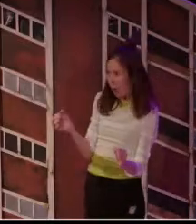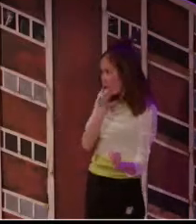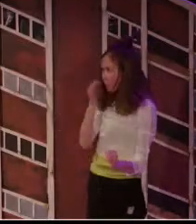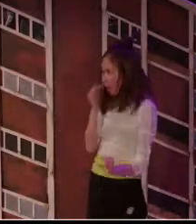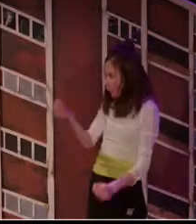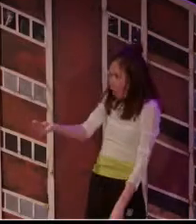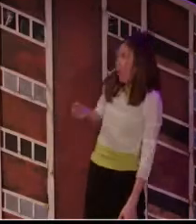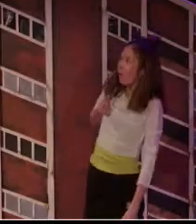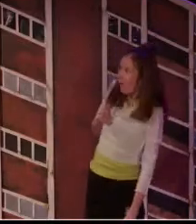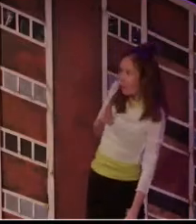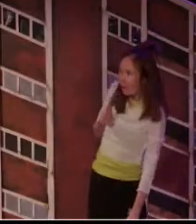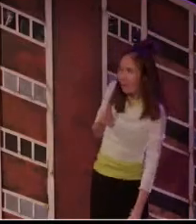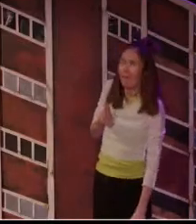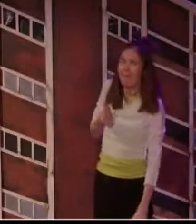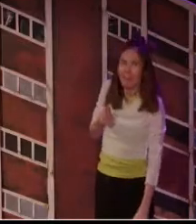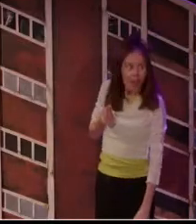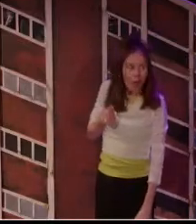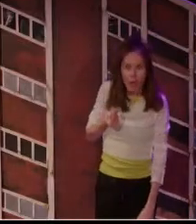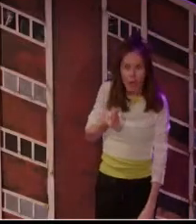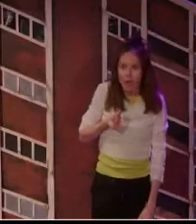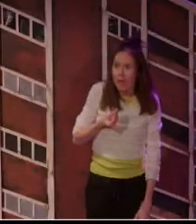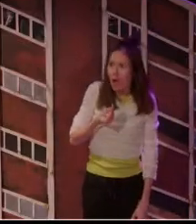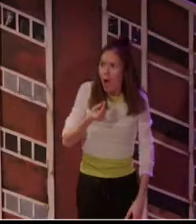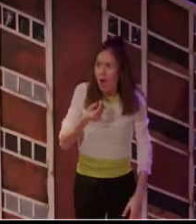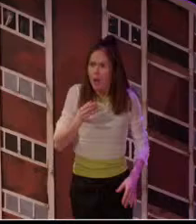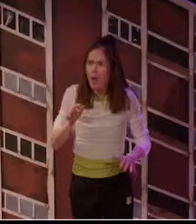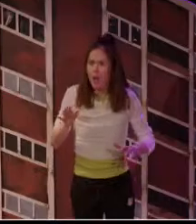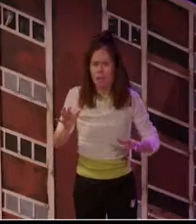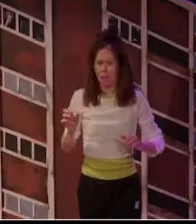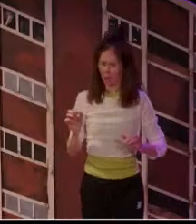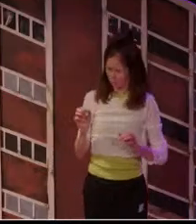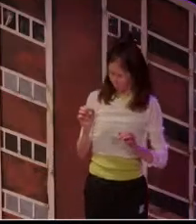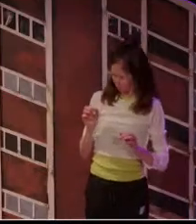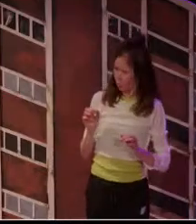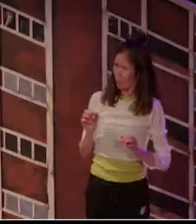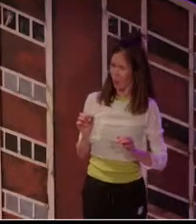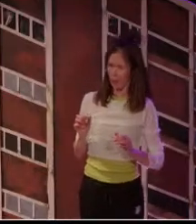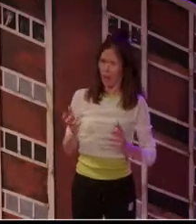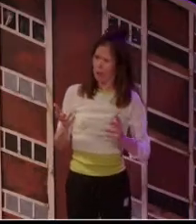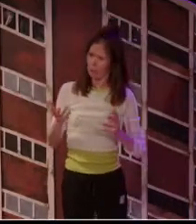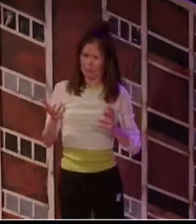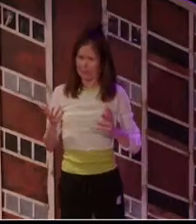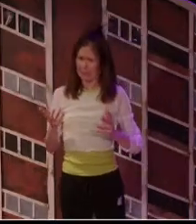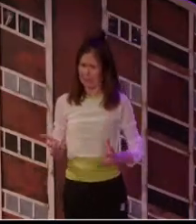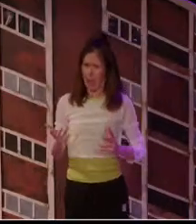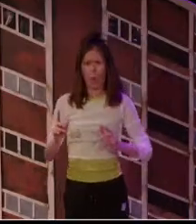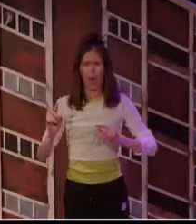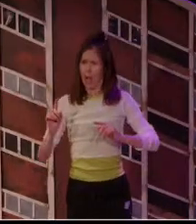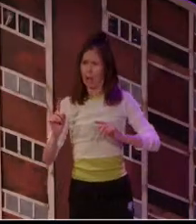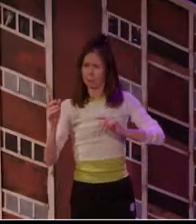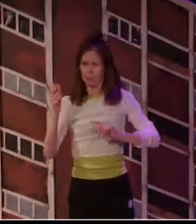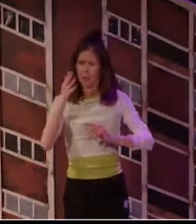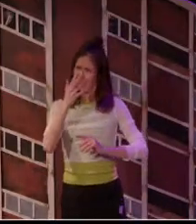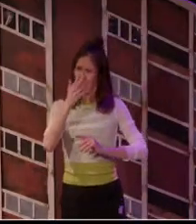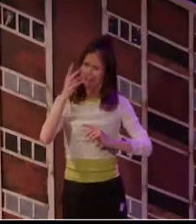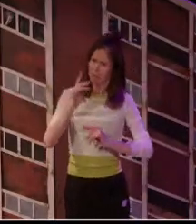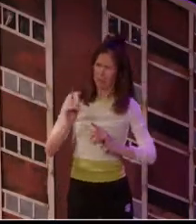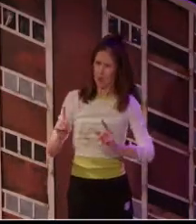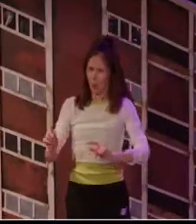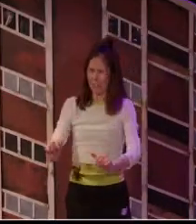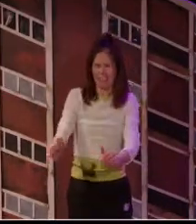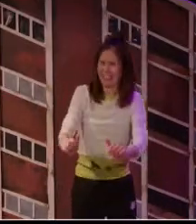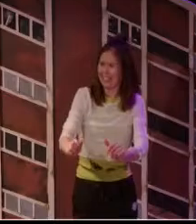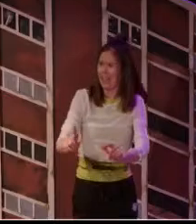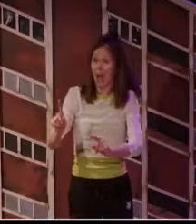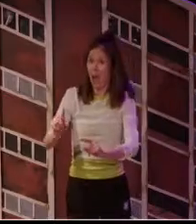Sir, the year grown older, not yet at summer's death, no, nor at the birth of trembling winter.